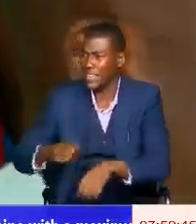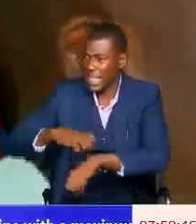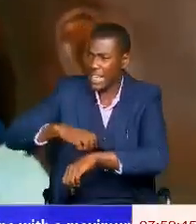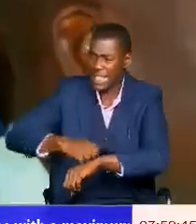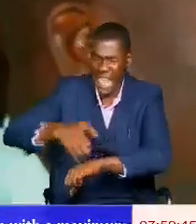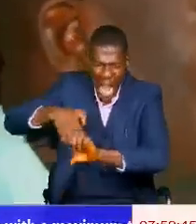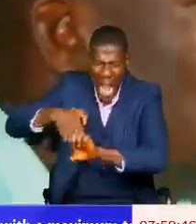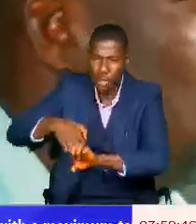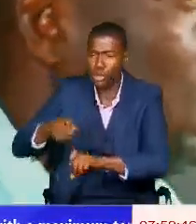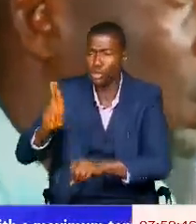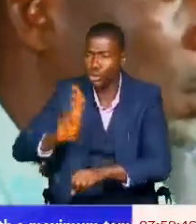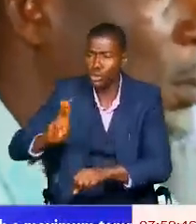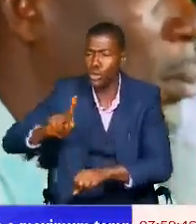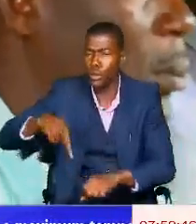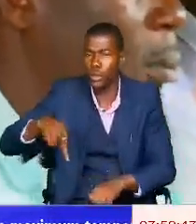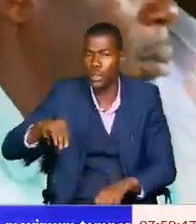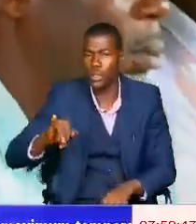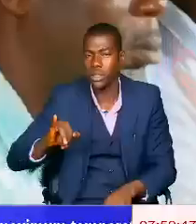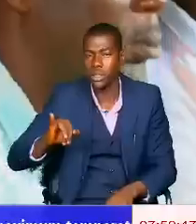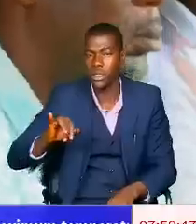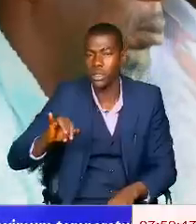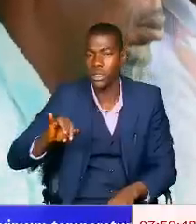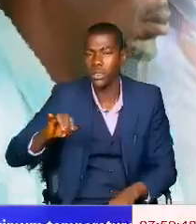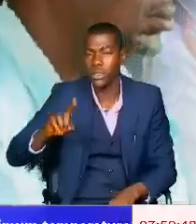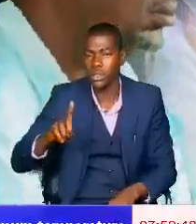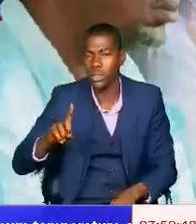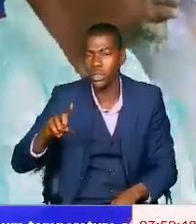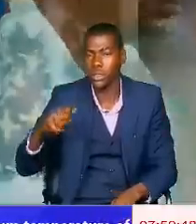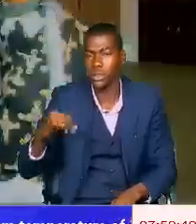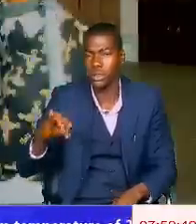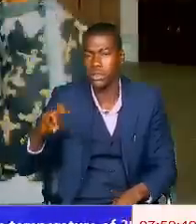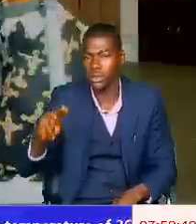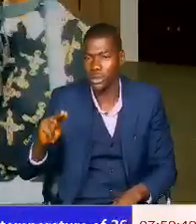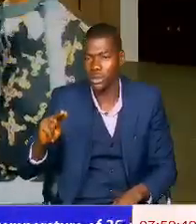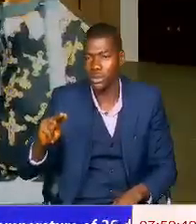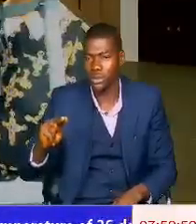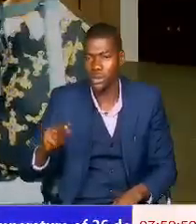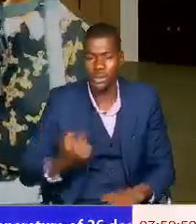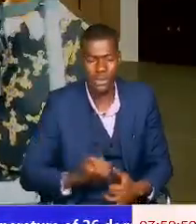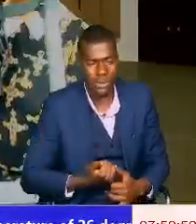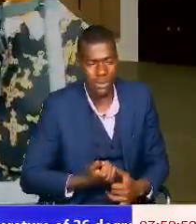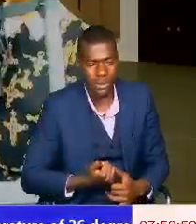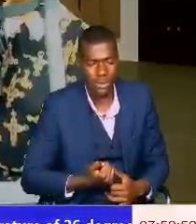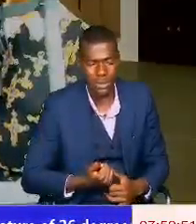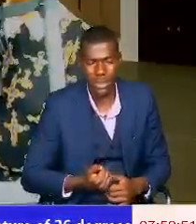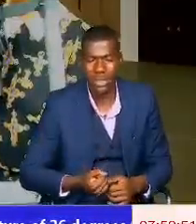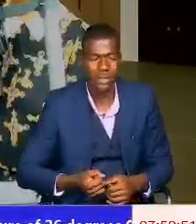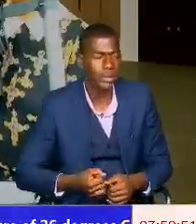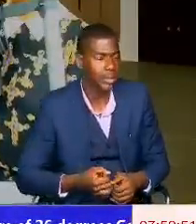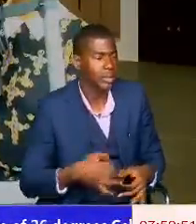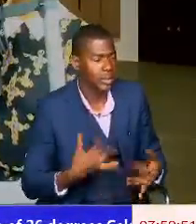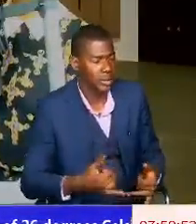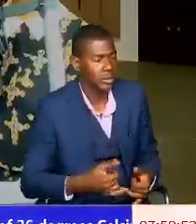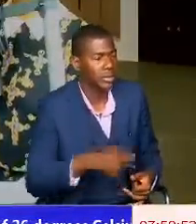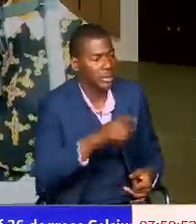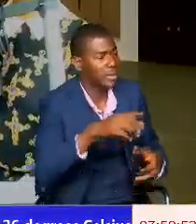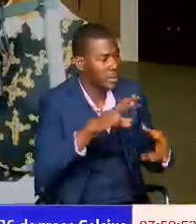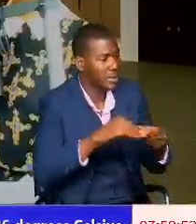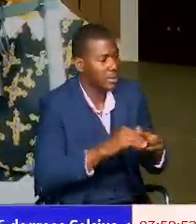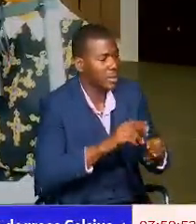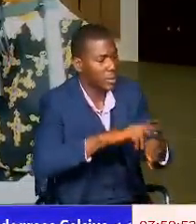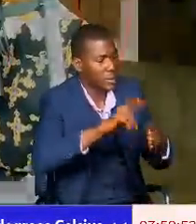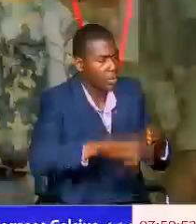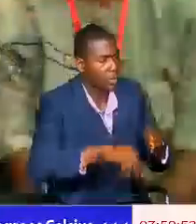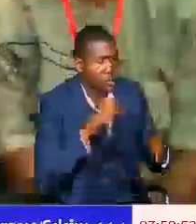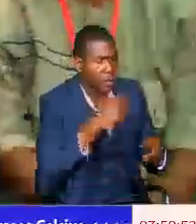So as the long and short, we say they no go release the results. You know, be waiting you to explain me that. So the results, yes. They no go